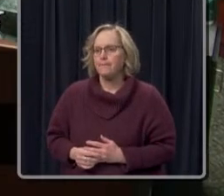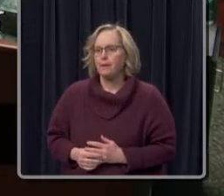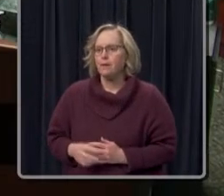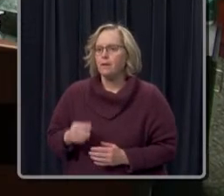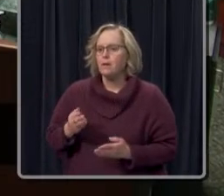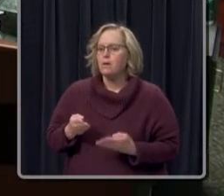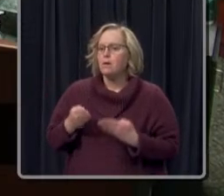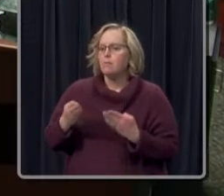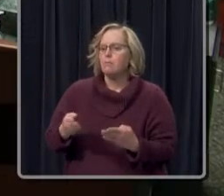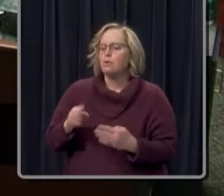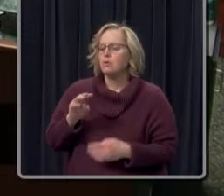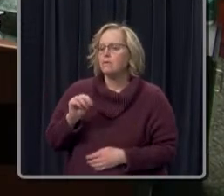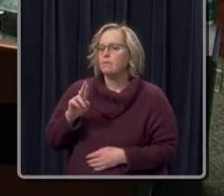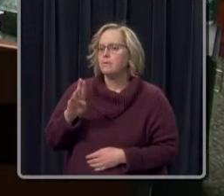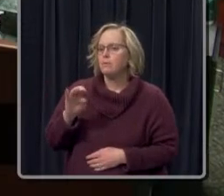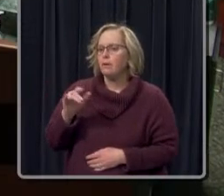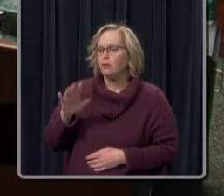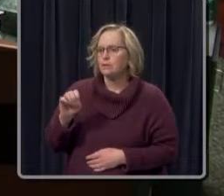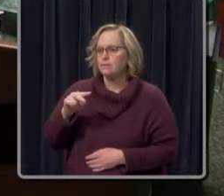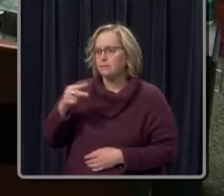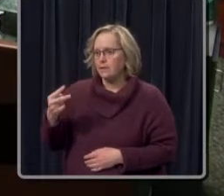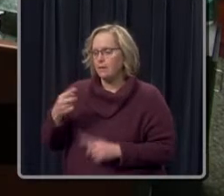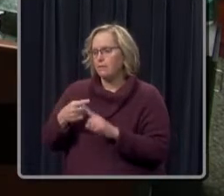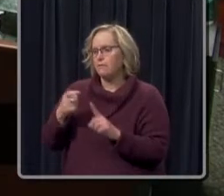Motion by Mr. Beveridge, a second by Mrs. Felter.